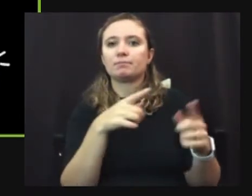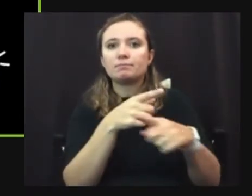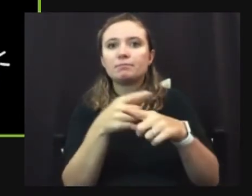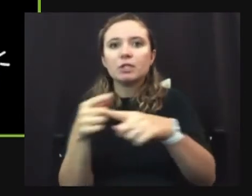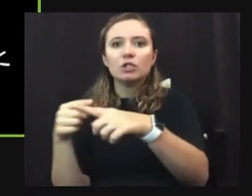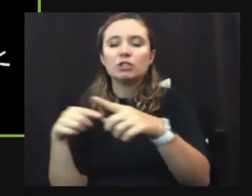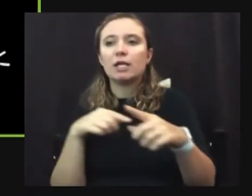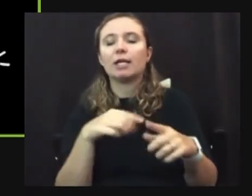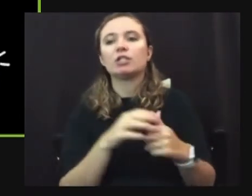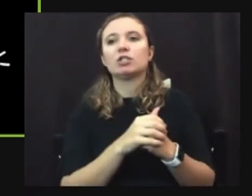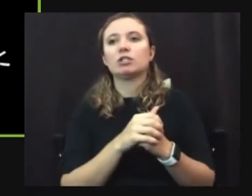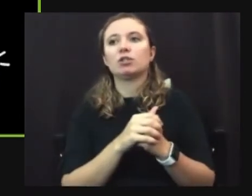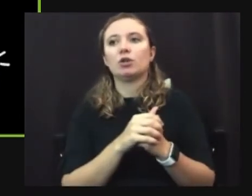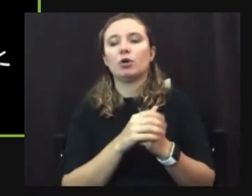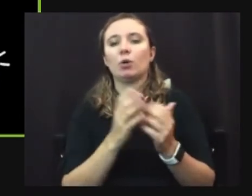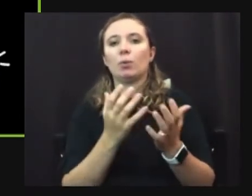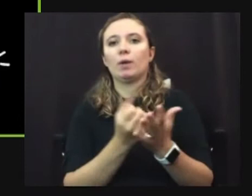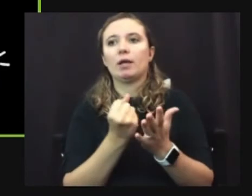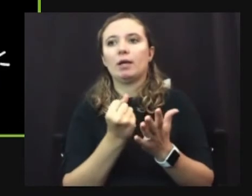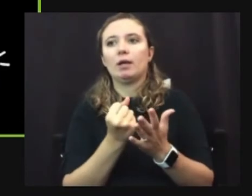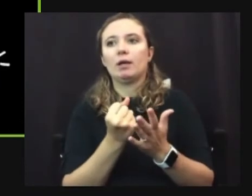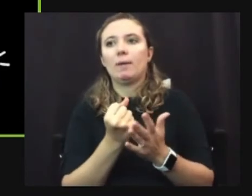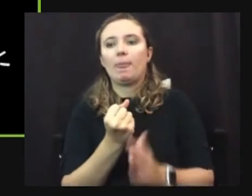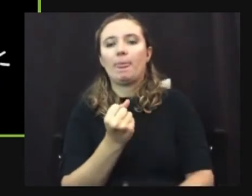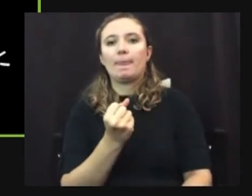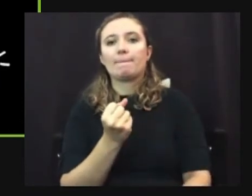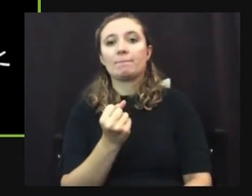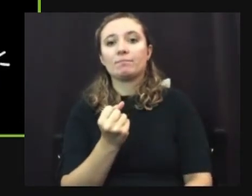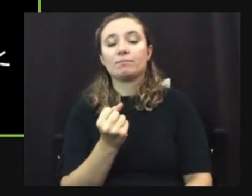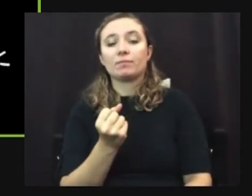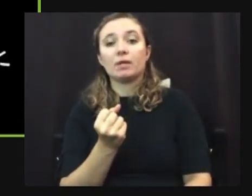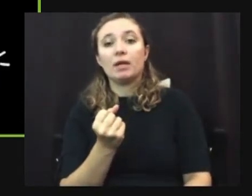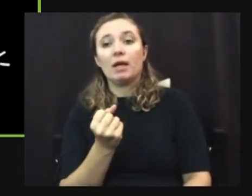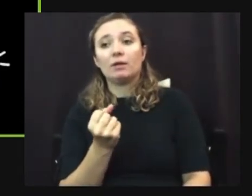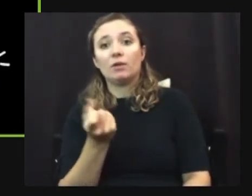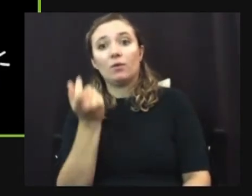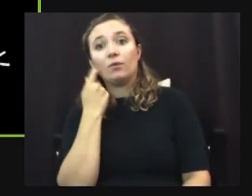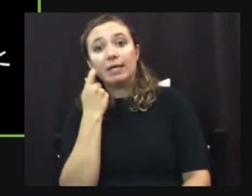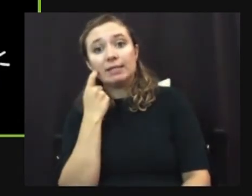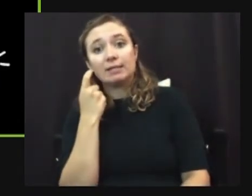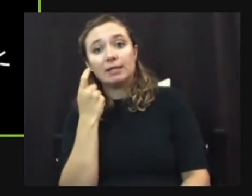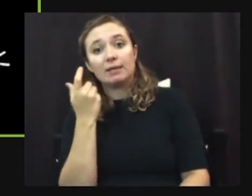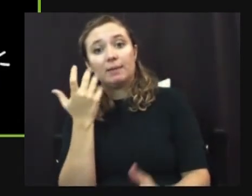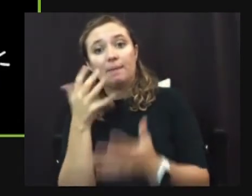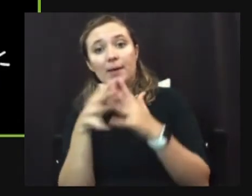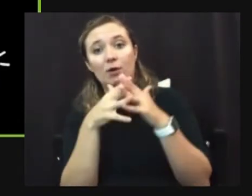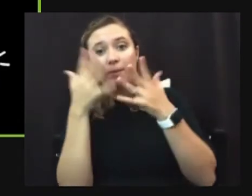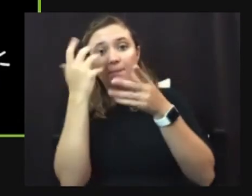recent American president who's always talking about winning. And you can think of how that